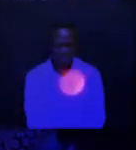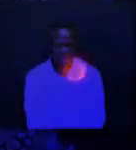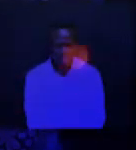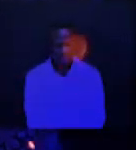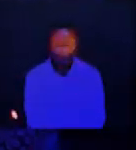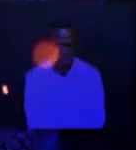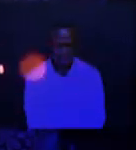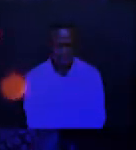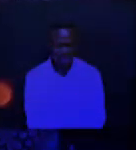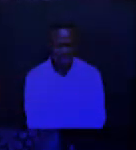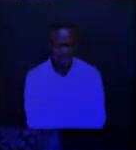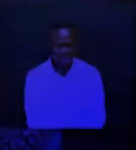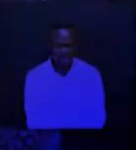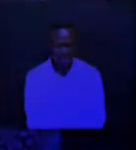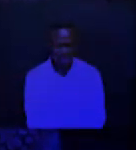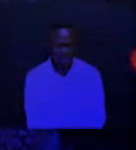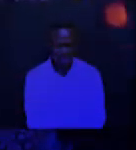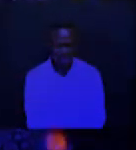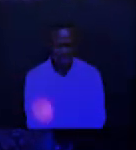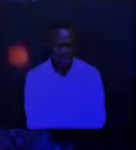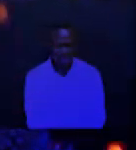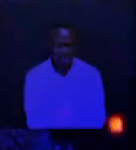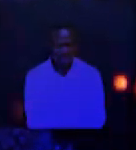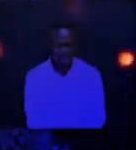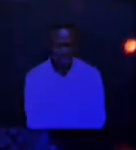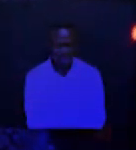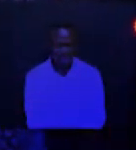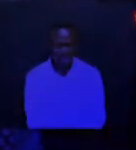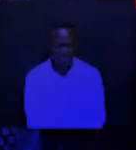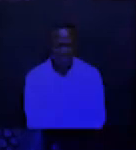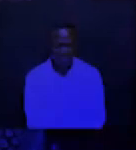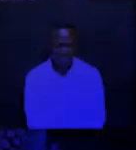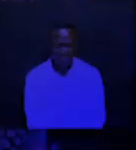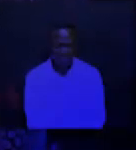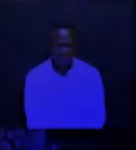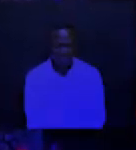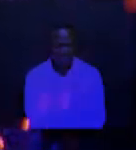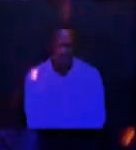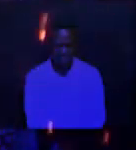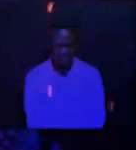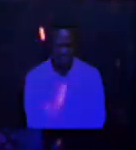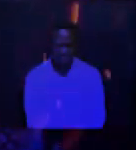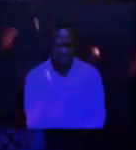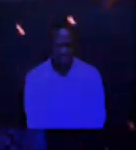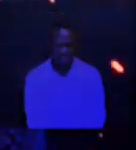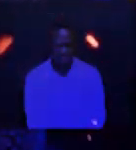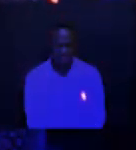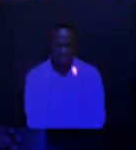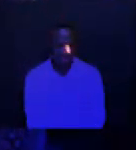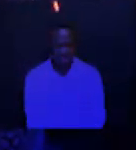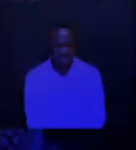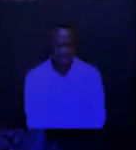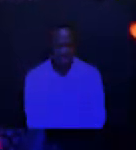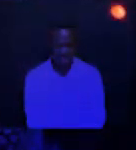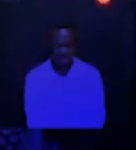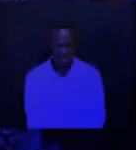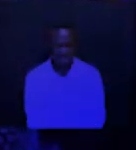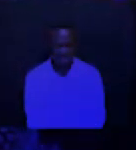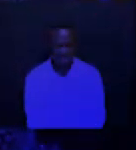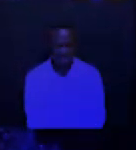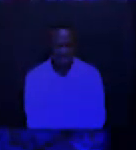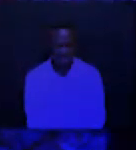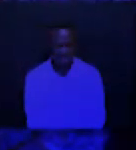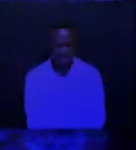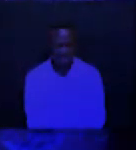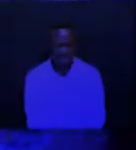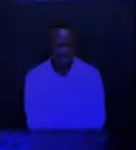Jesus, your name is lifted, your name is glorified, your name deserves it, Lord. Your name deserves it, Lord.